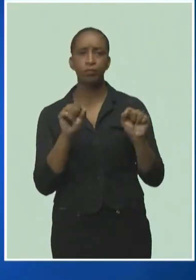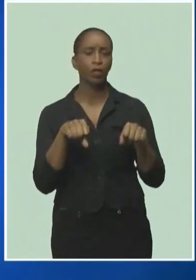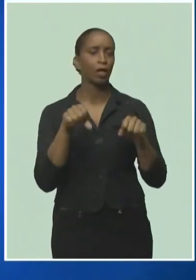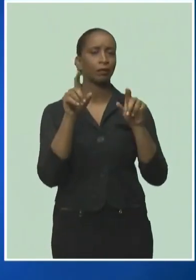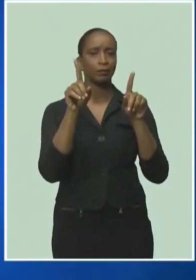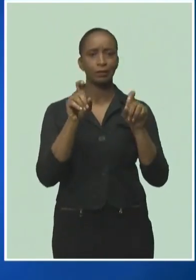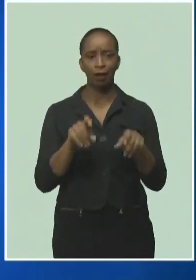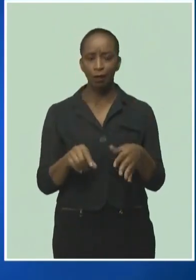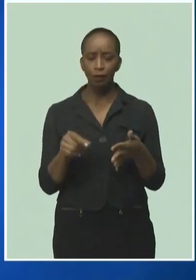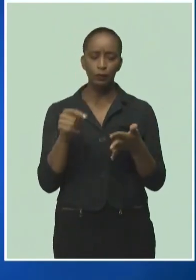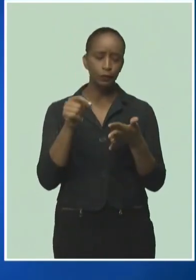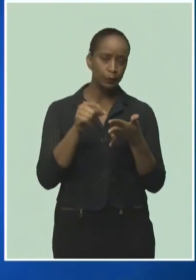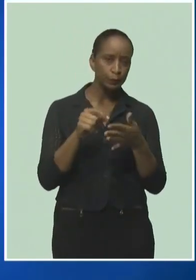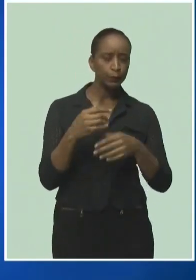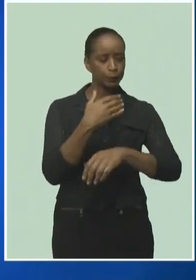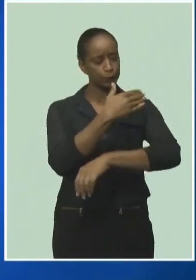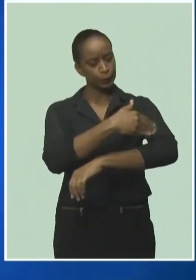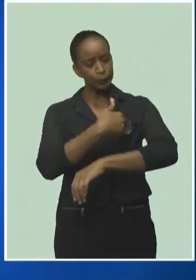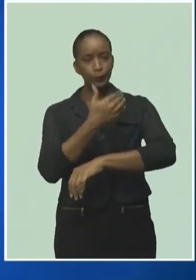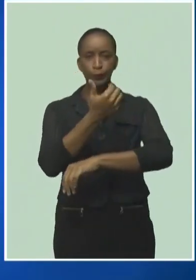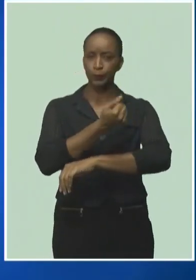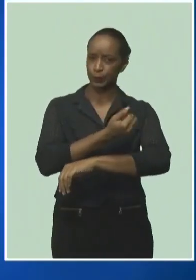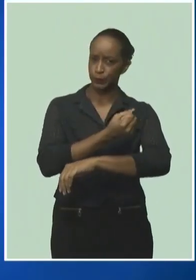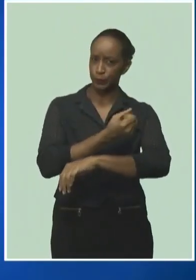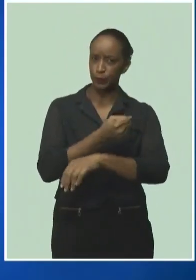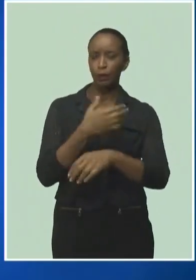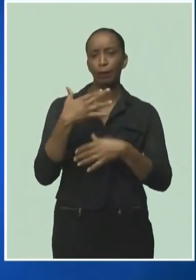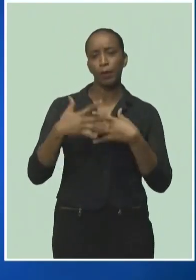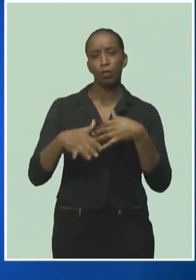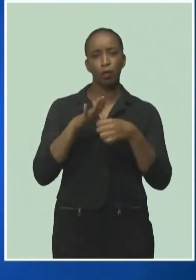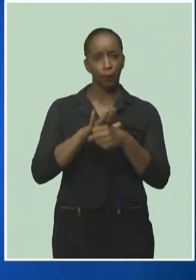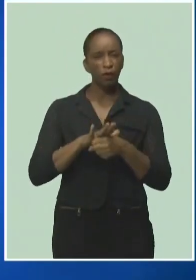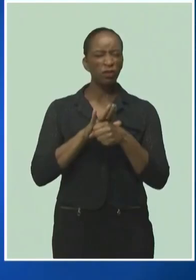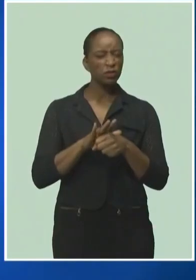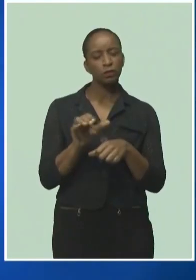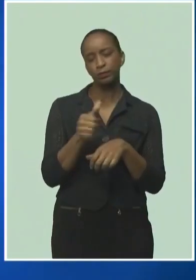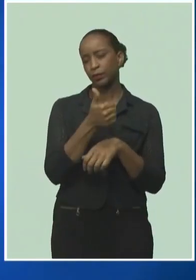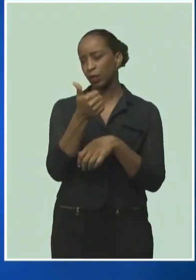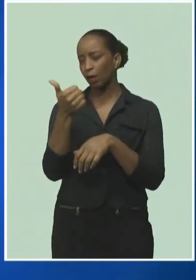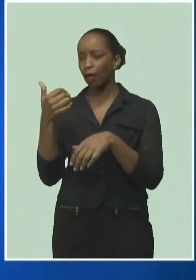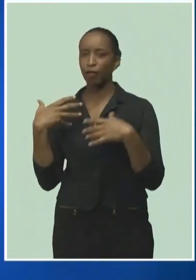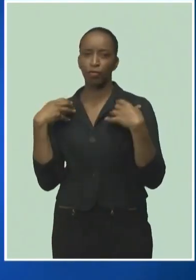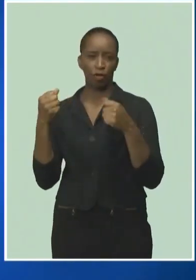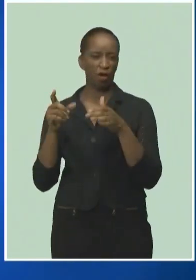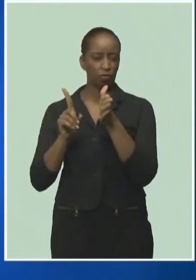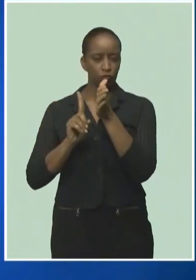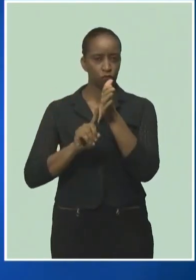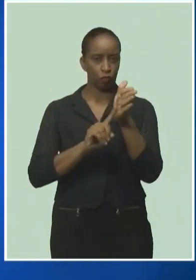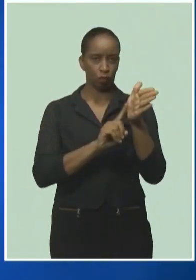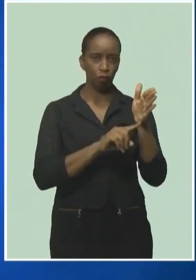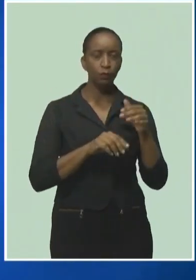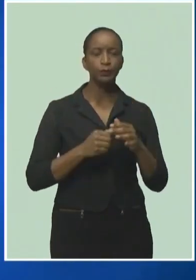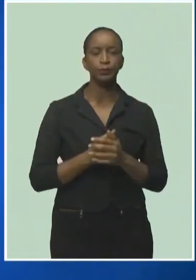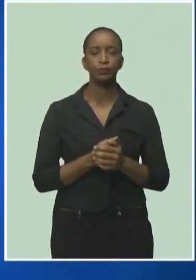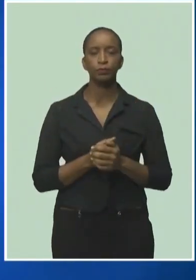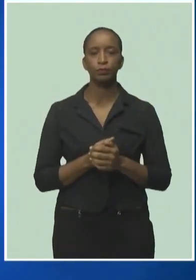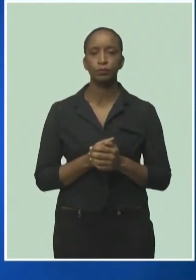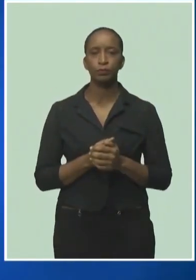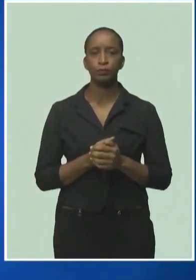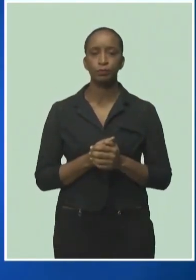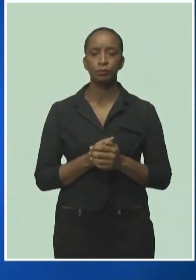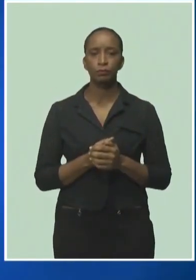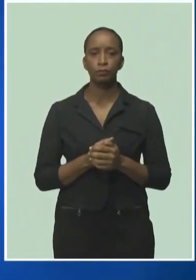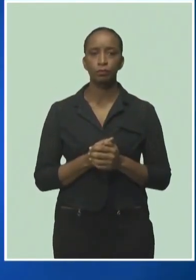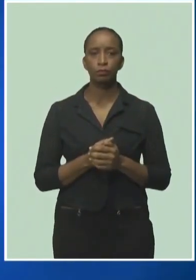blood pressure testing, as well as various other health checks from some of our partners. A cross-section of corporate partners